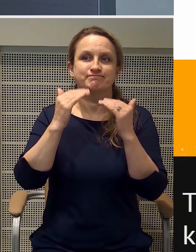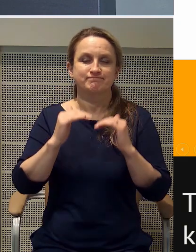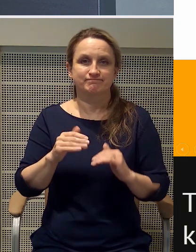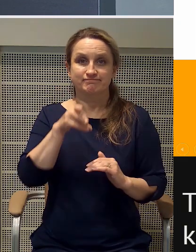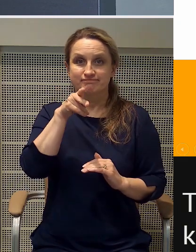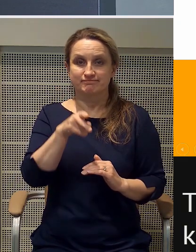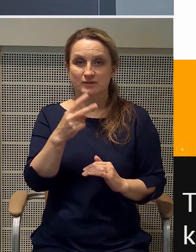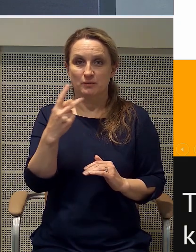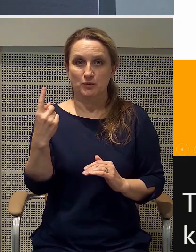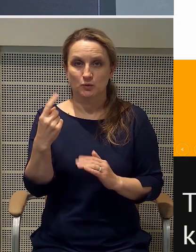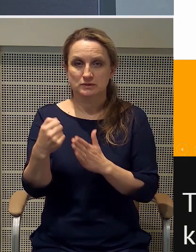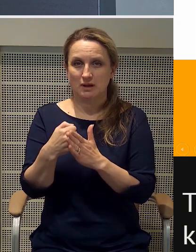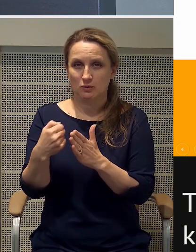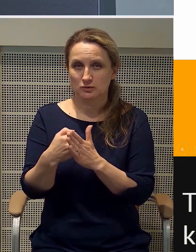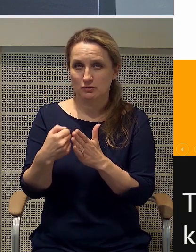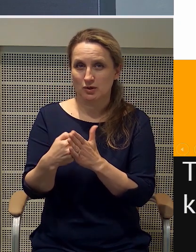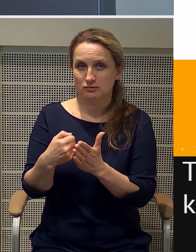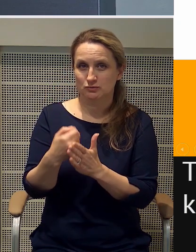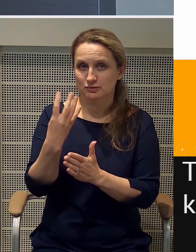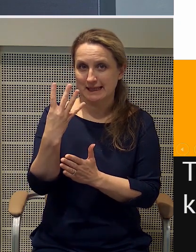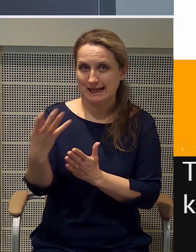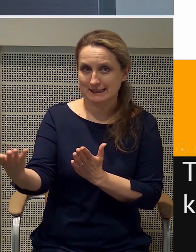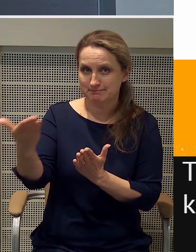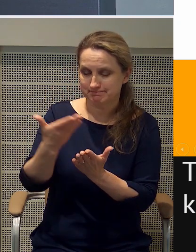rules. And then in